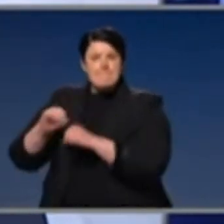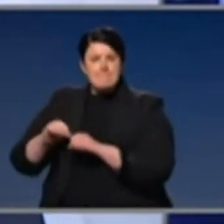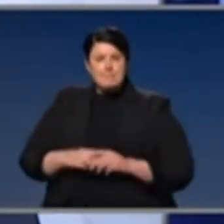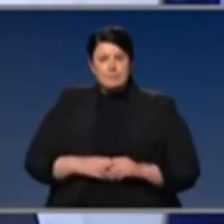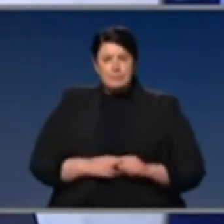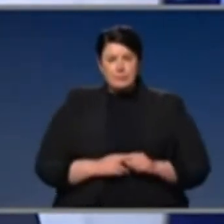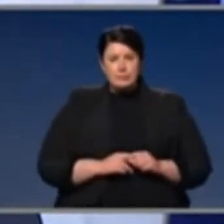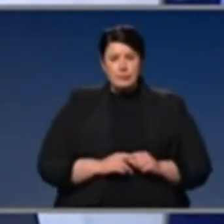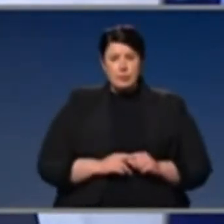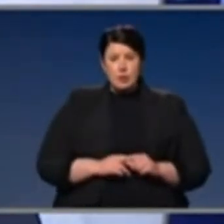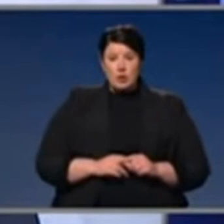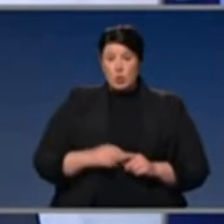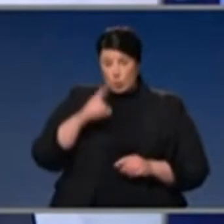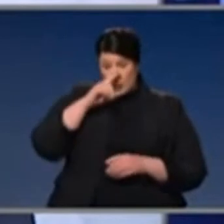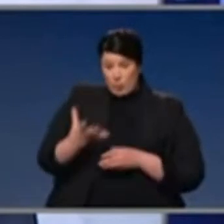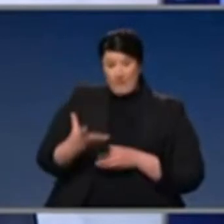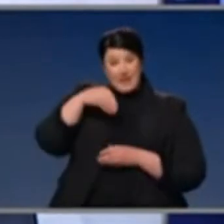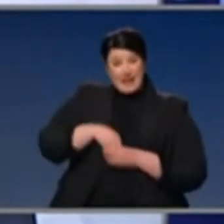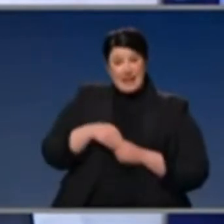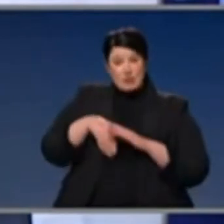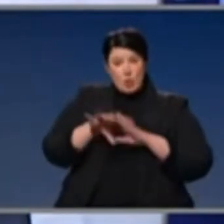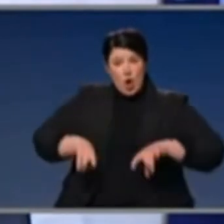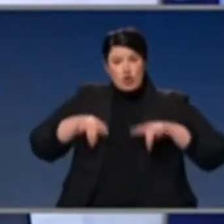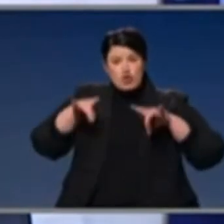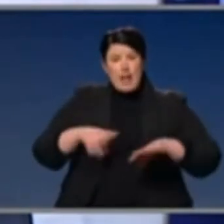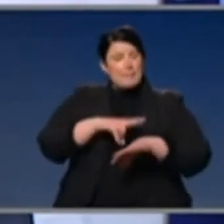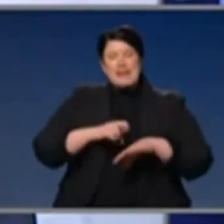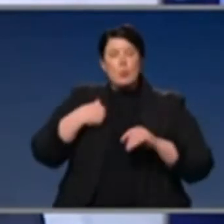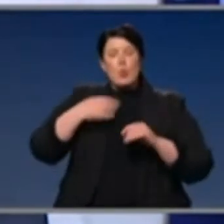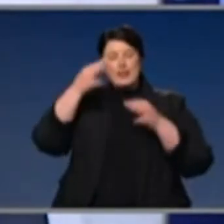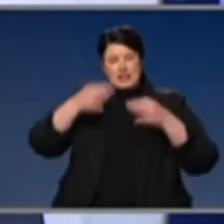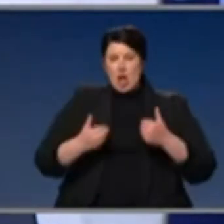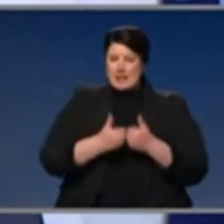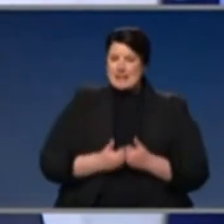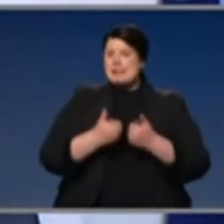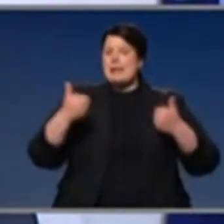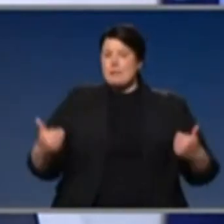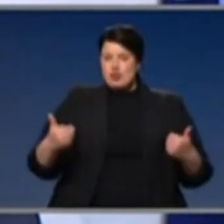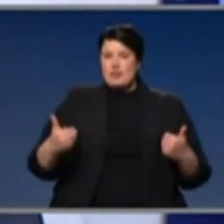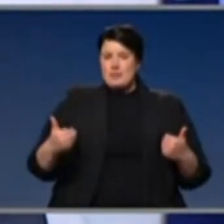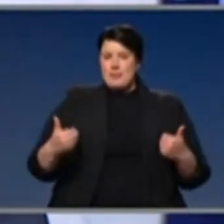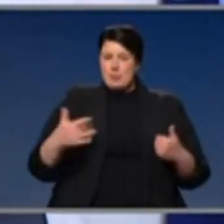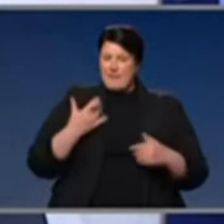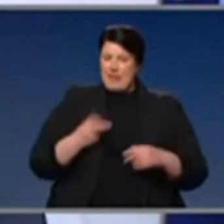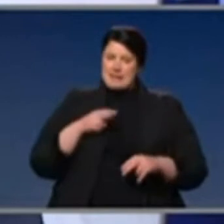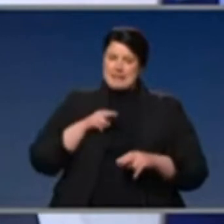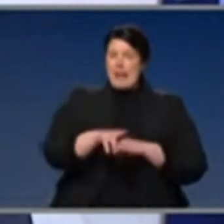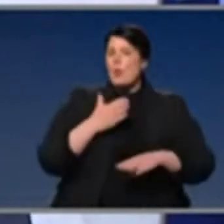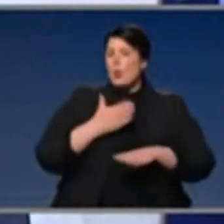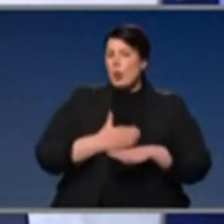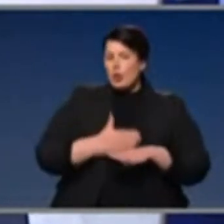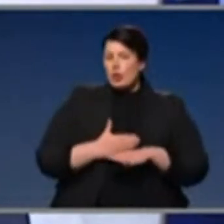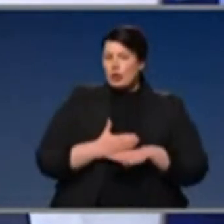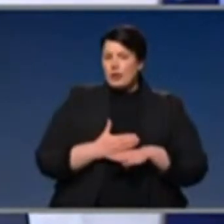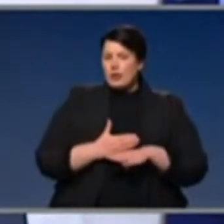capacity within the Australian Federal Police, that technical capacity. The decision what we took was that that would just be a duplication of that effort. It would